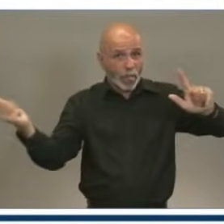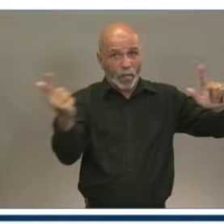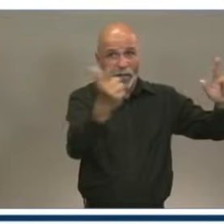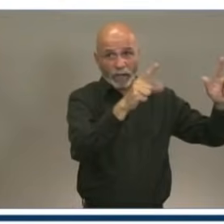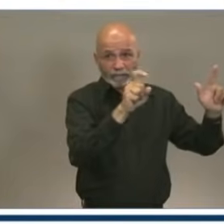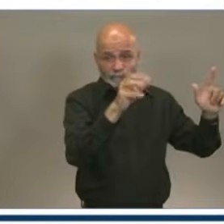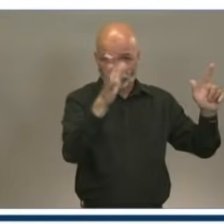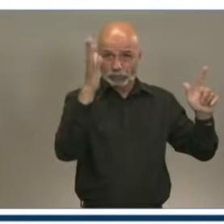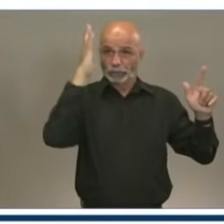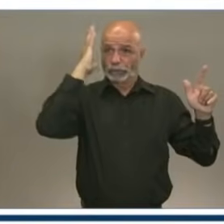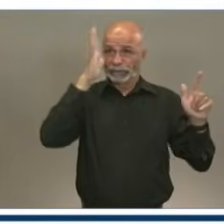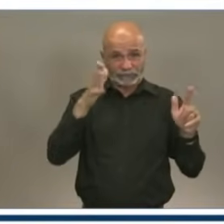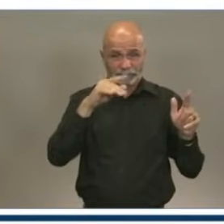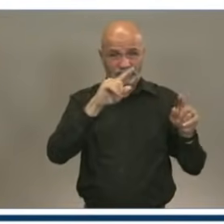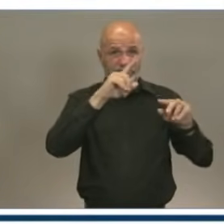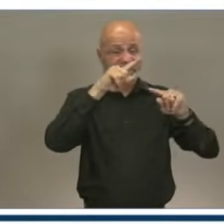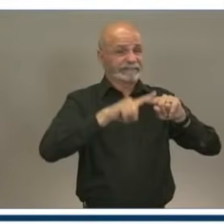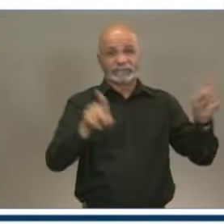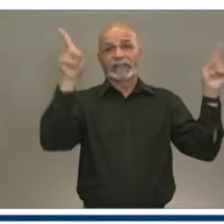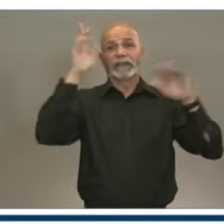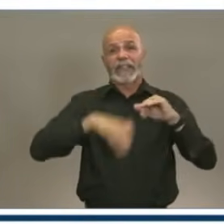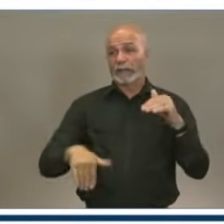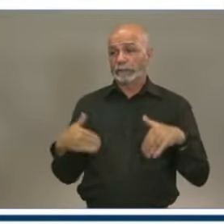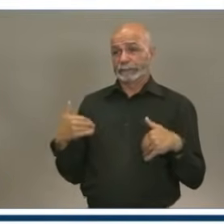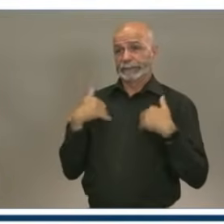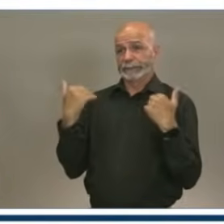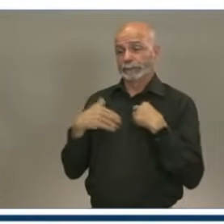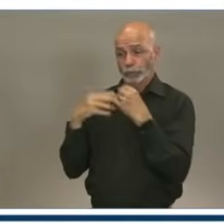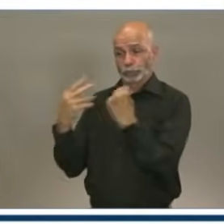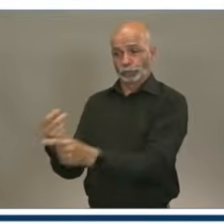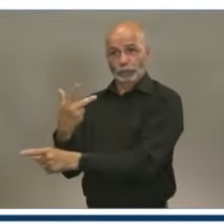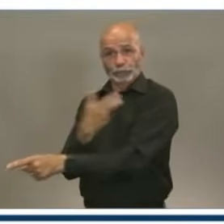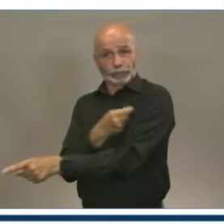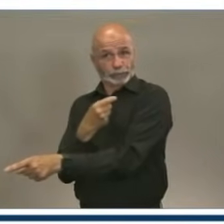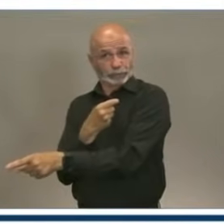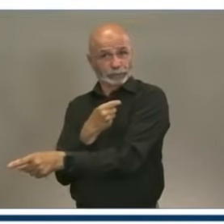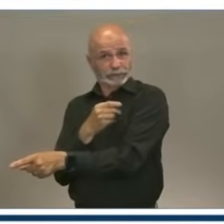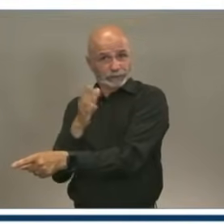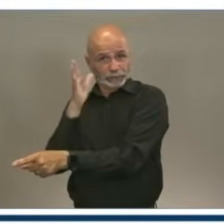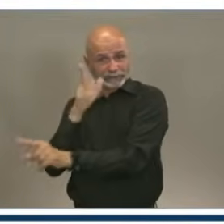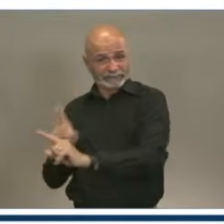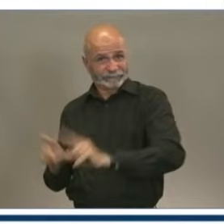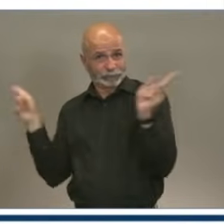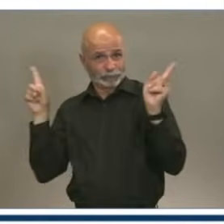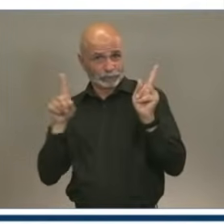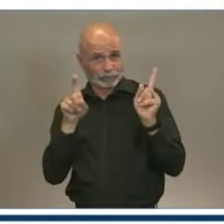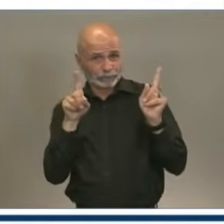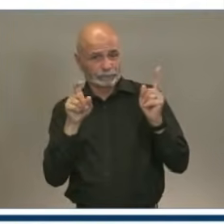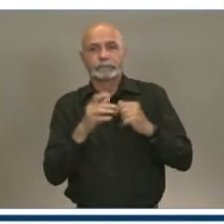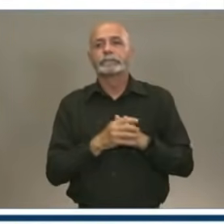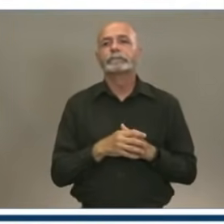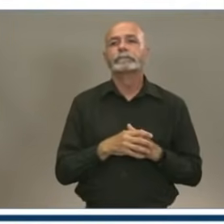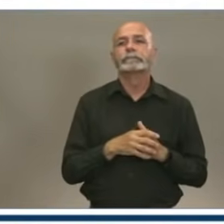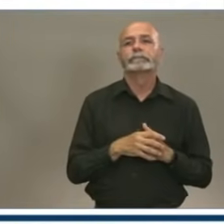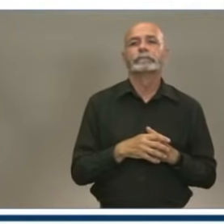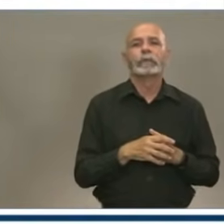that don't have any vaccination at all? No, we're looking at a much more consistent approach in schools, that when we were able to get to